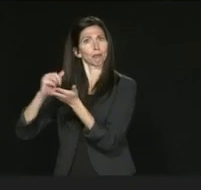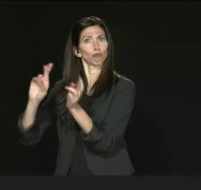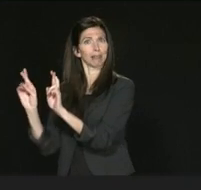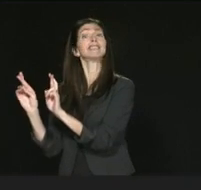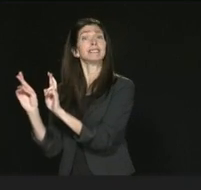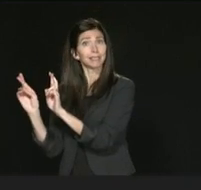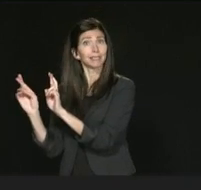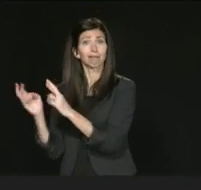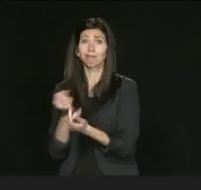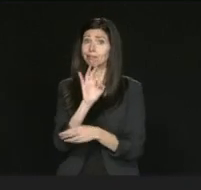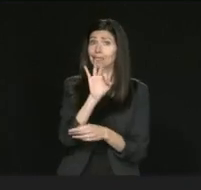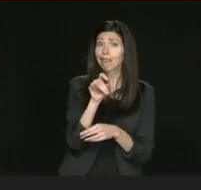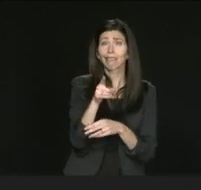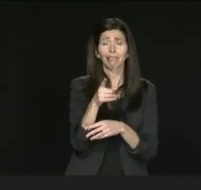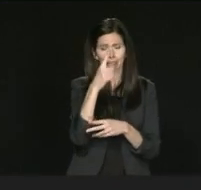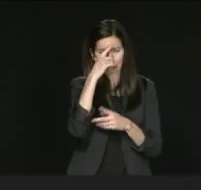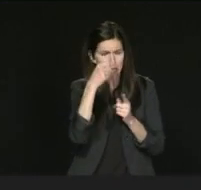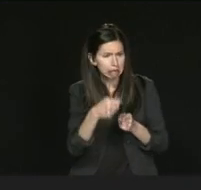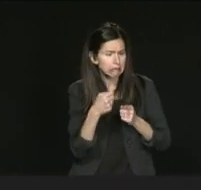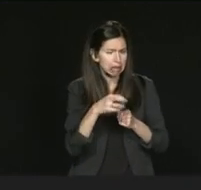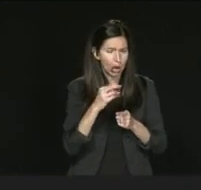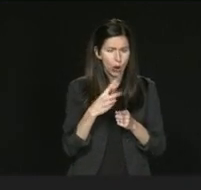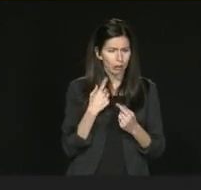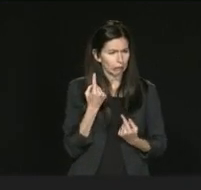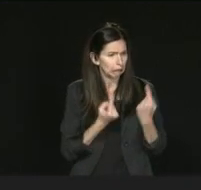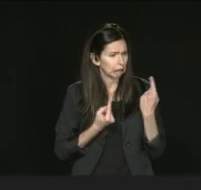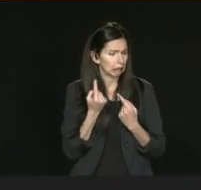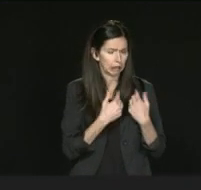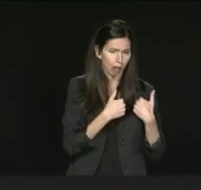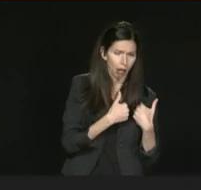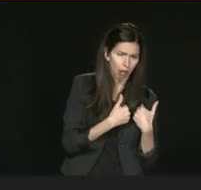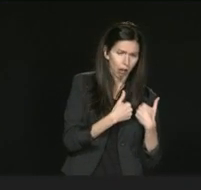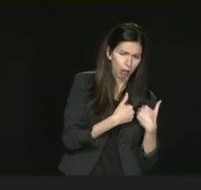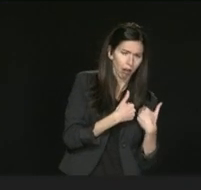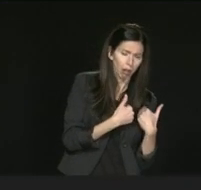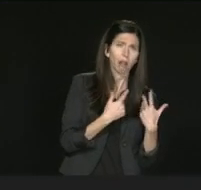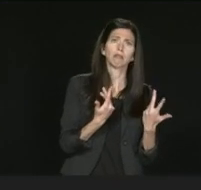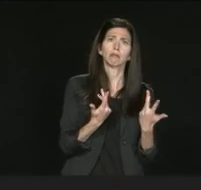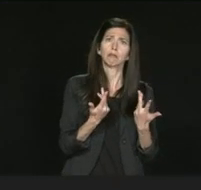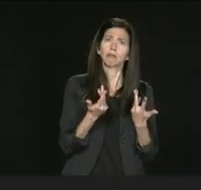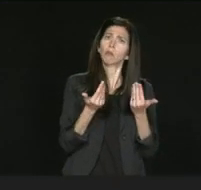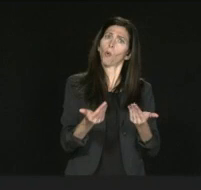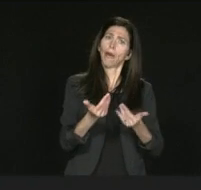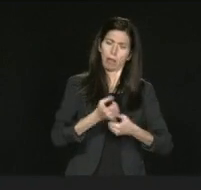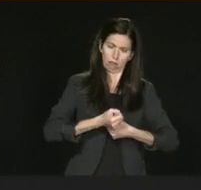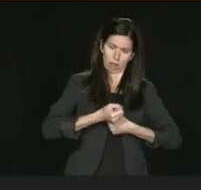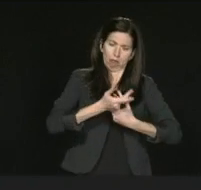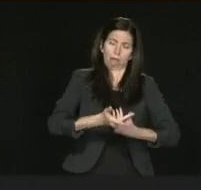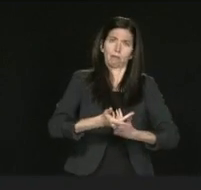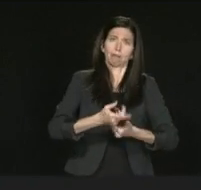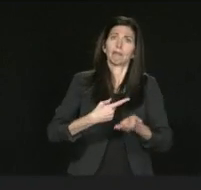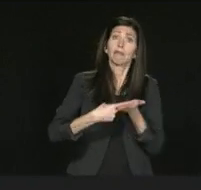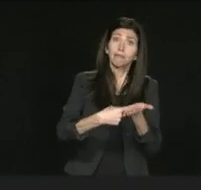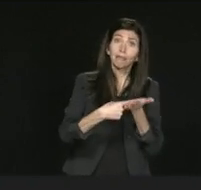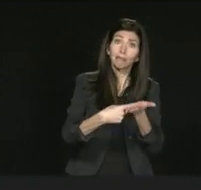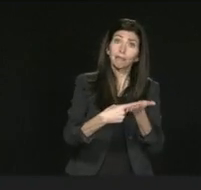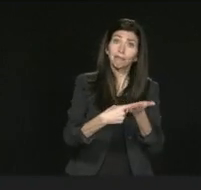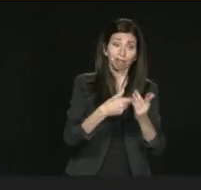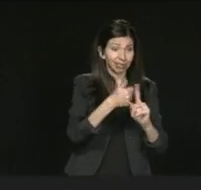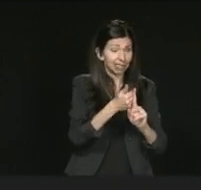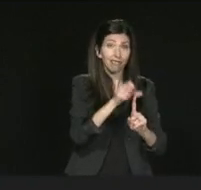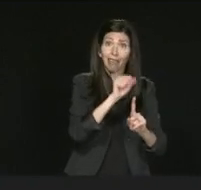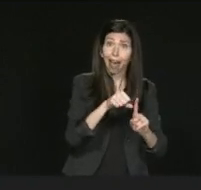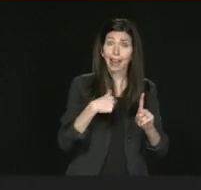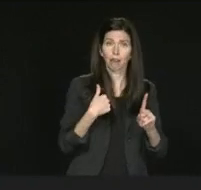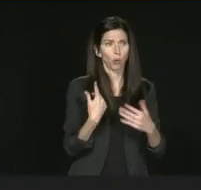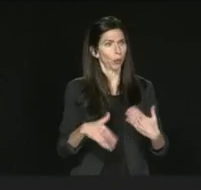feeling. Talking things out can help you, and it can also help others who may be finding it more difficult to voice their